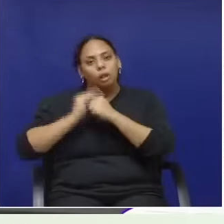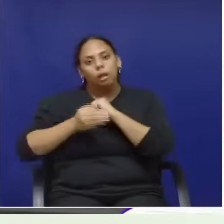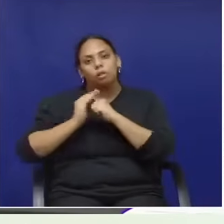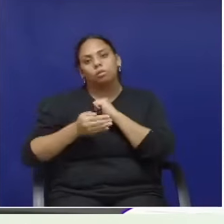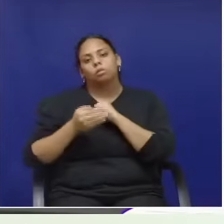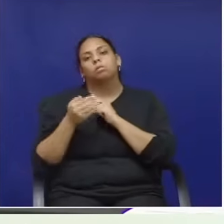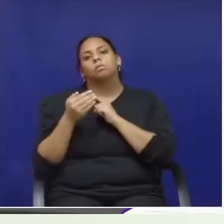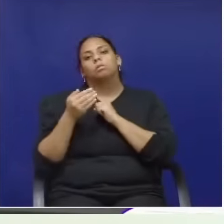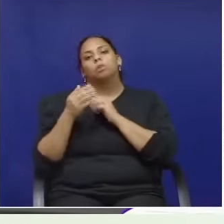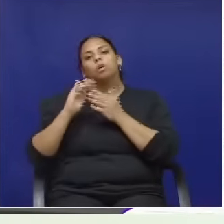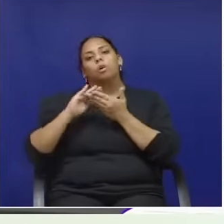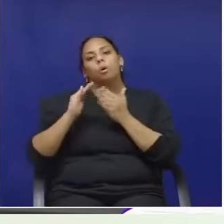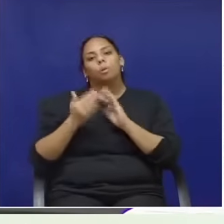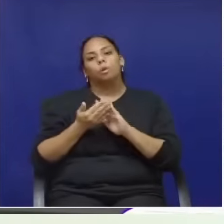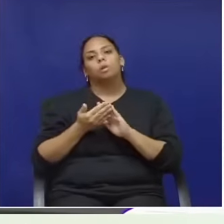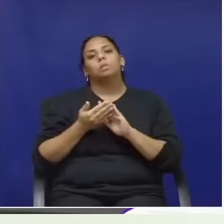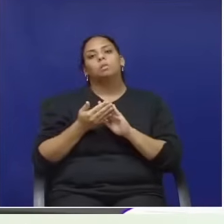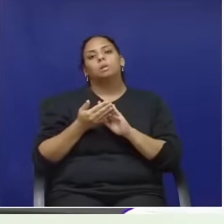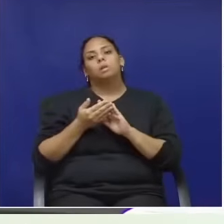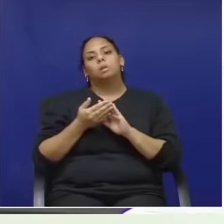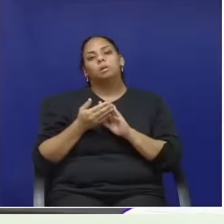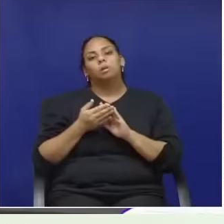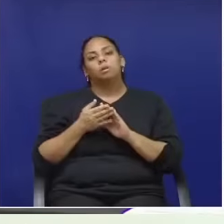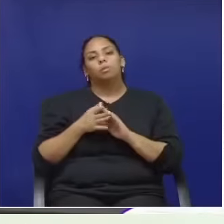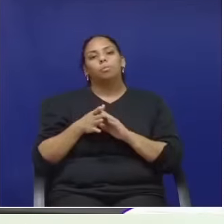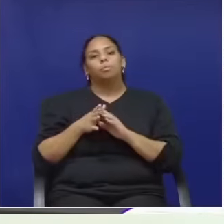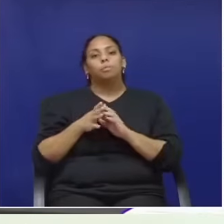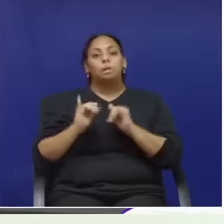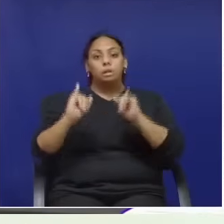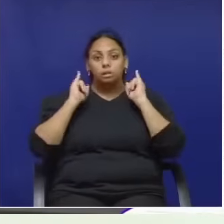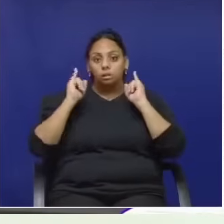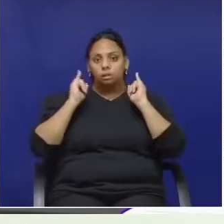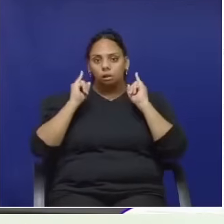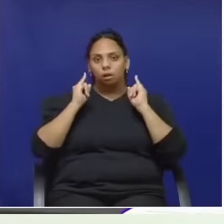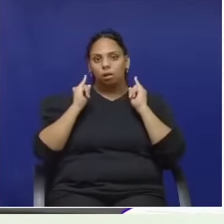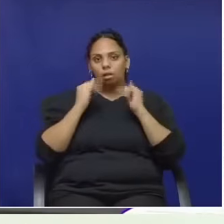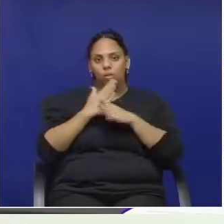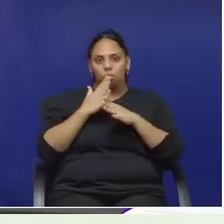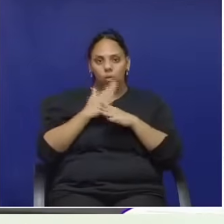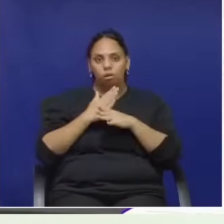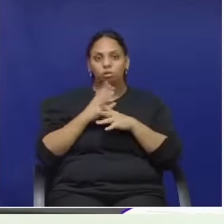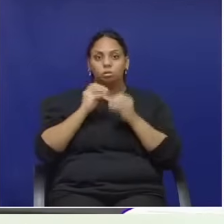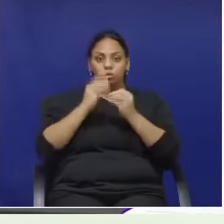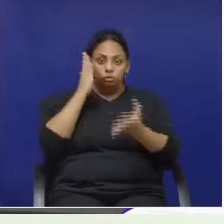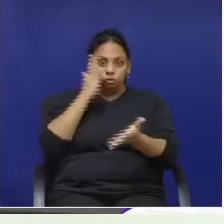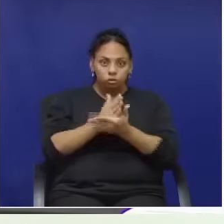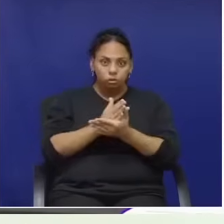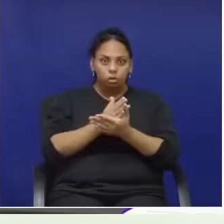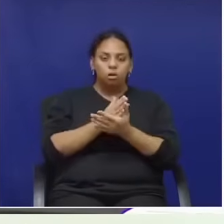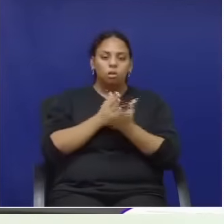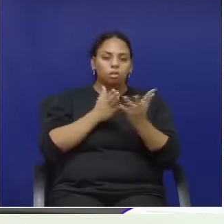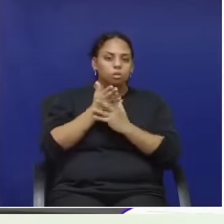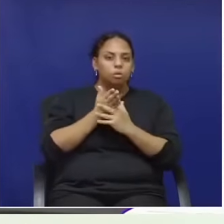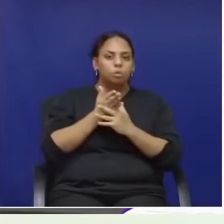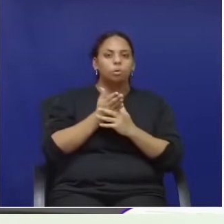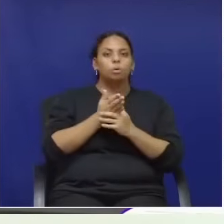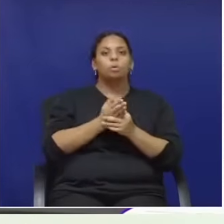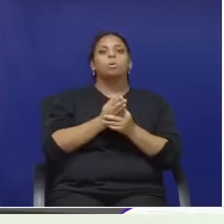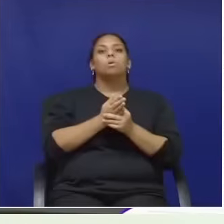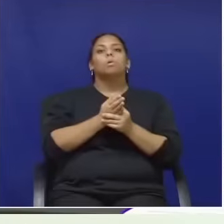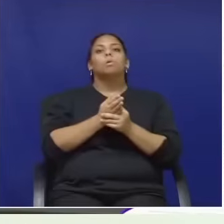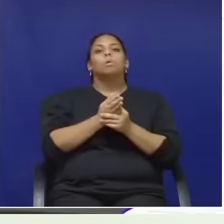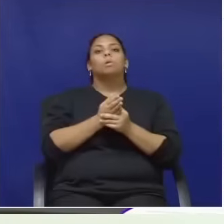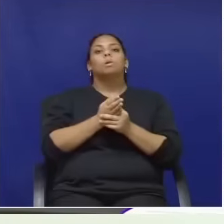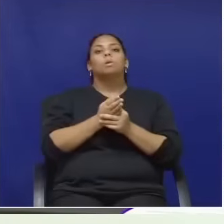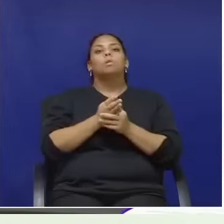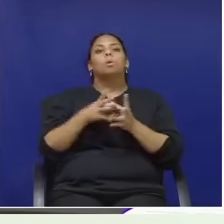from operational hazards. The critical function is ensured through the